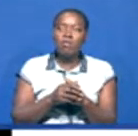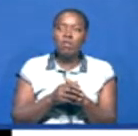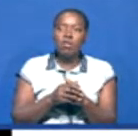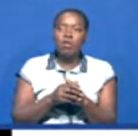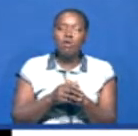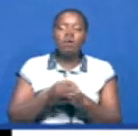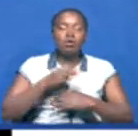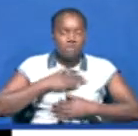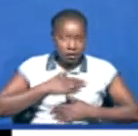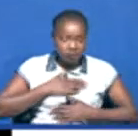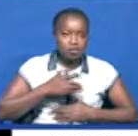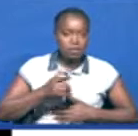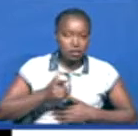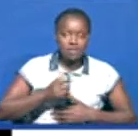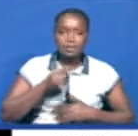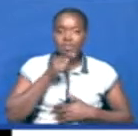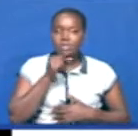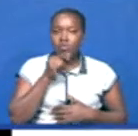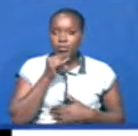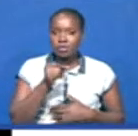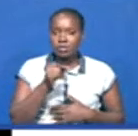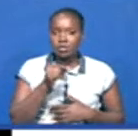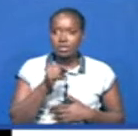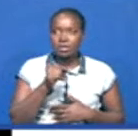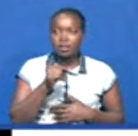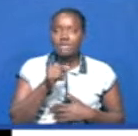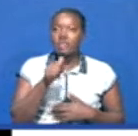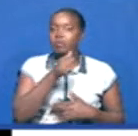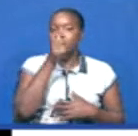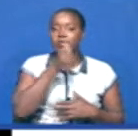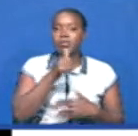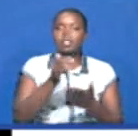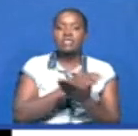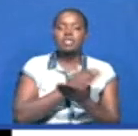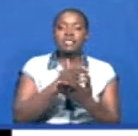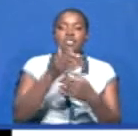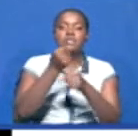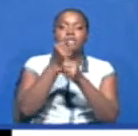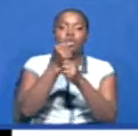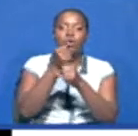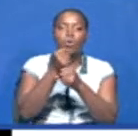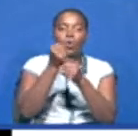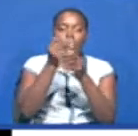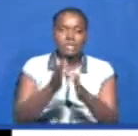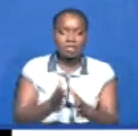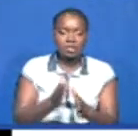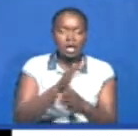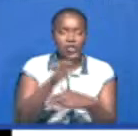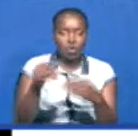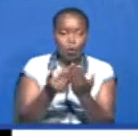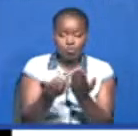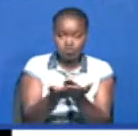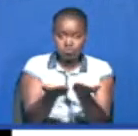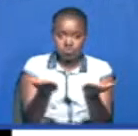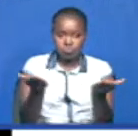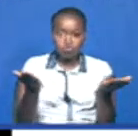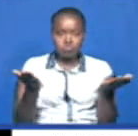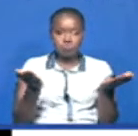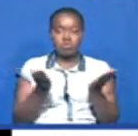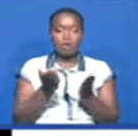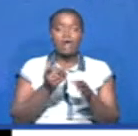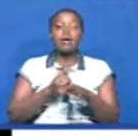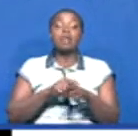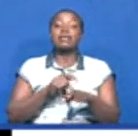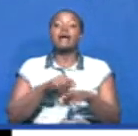distinguished ladies and gentlemen, private sector, stakeholders, all of us here who have taken our time to be here.